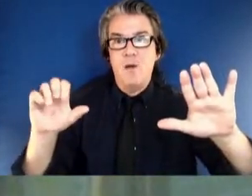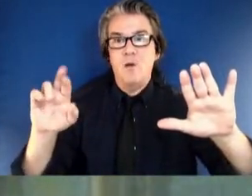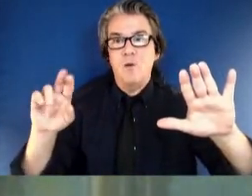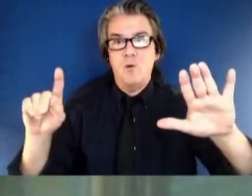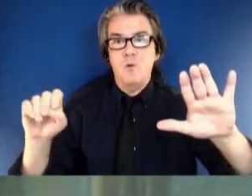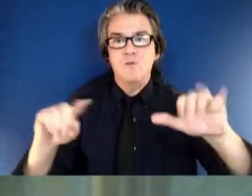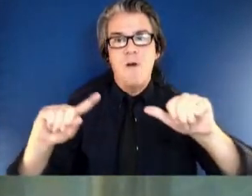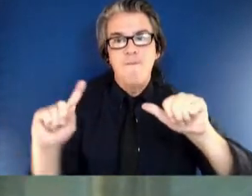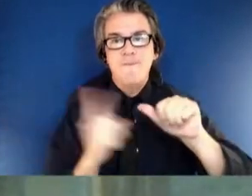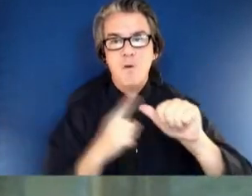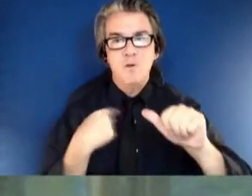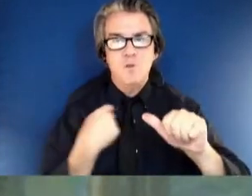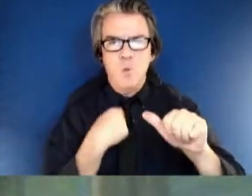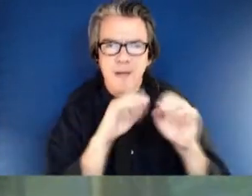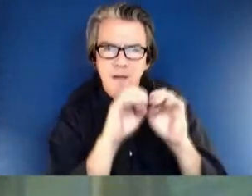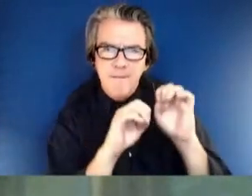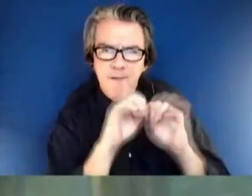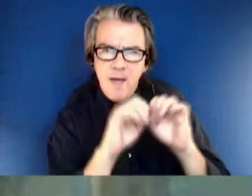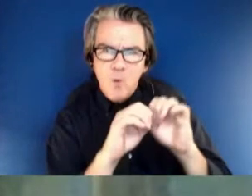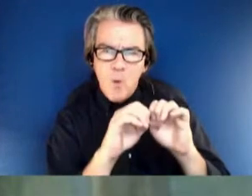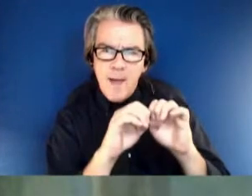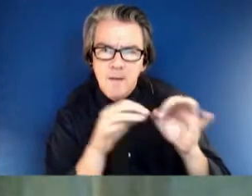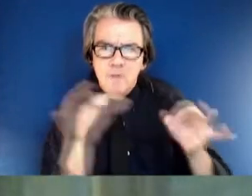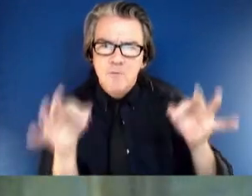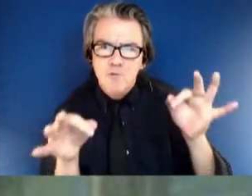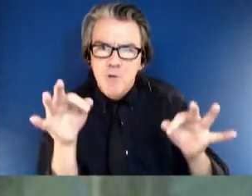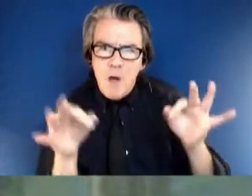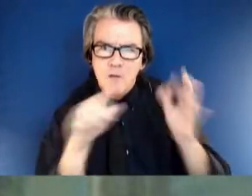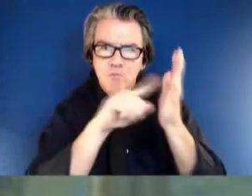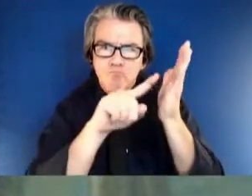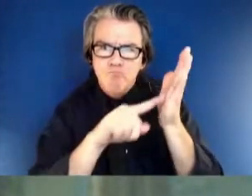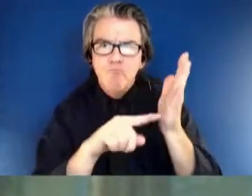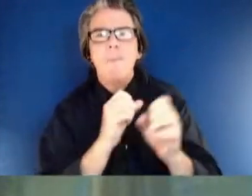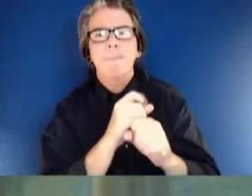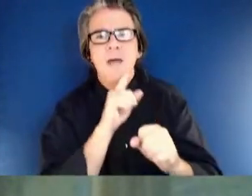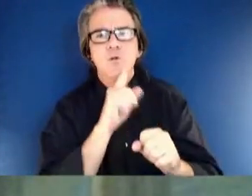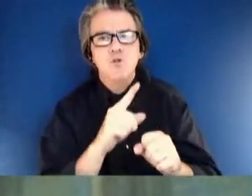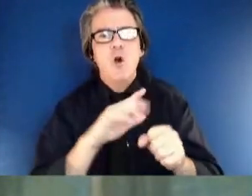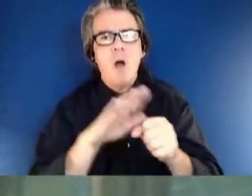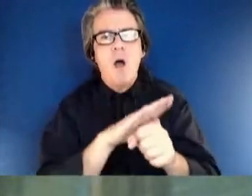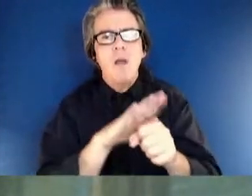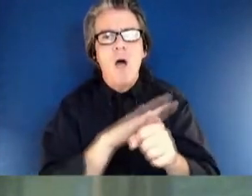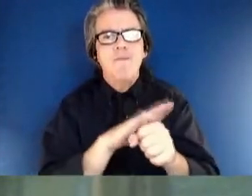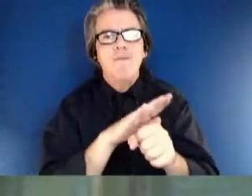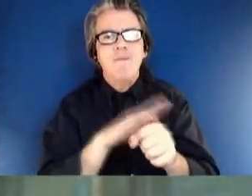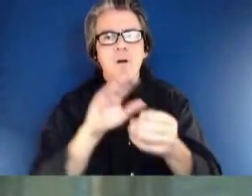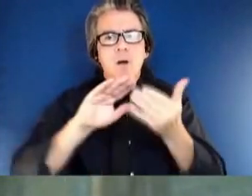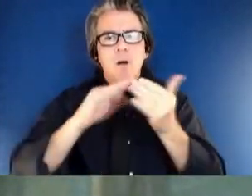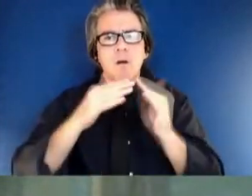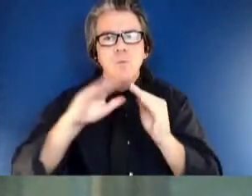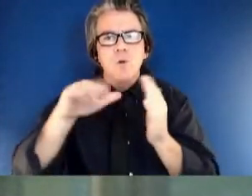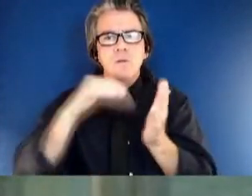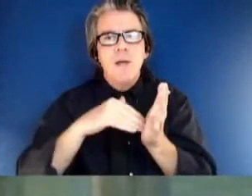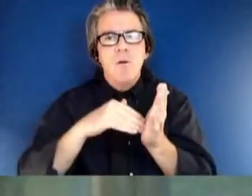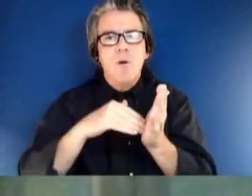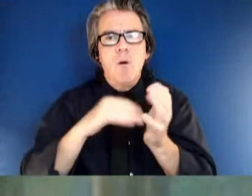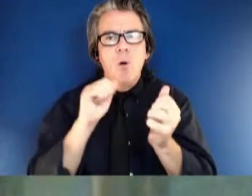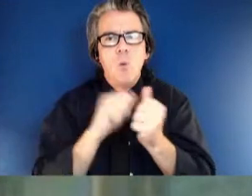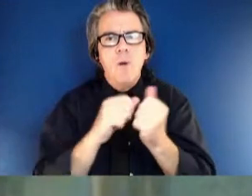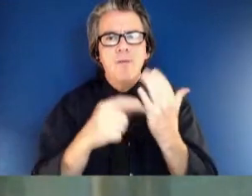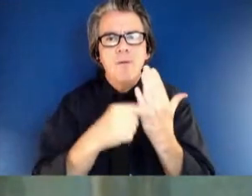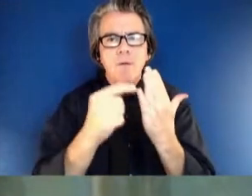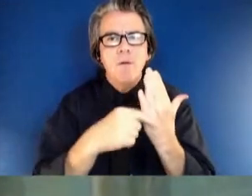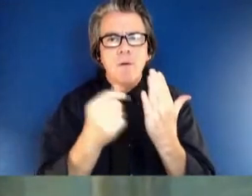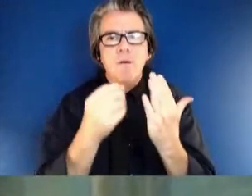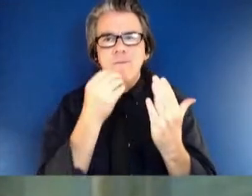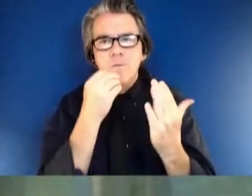we evaluate those locations to make sure that there are CRCs in close proximity to where our customers are going to be impacted.